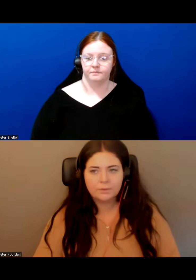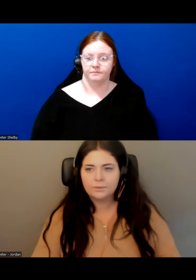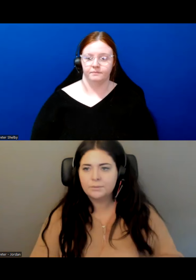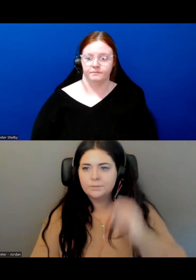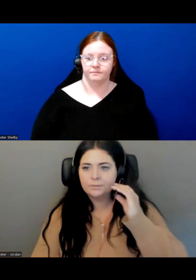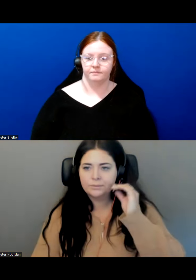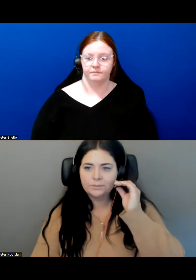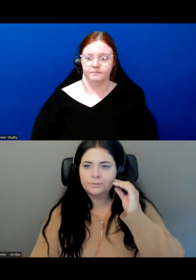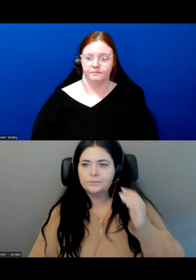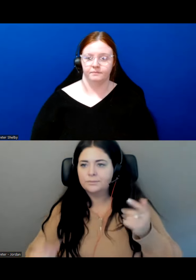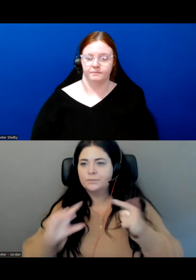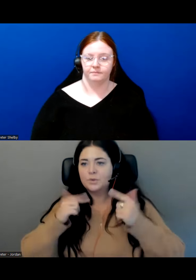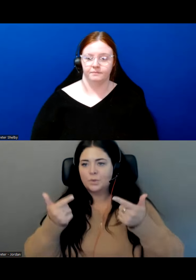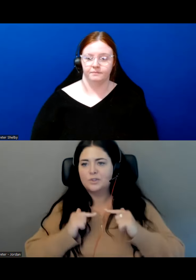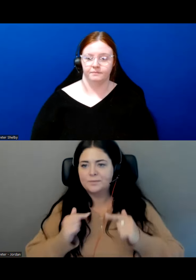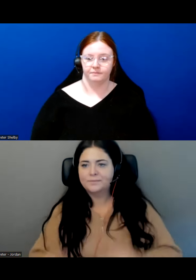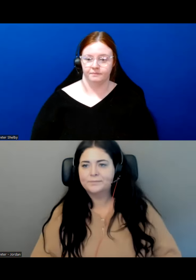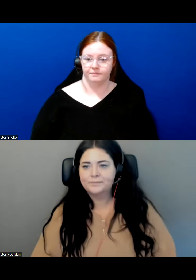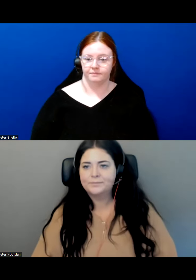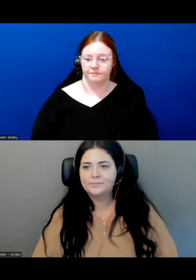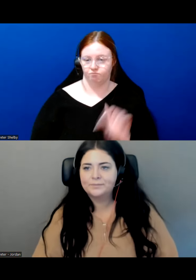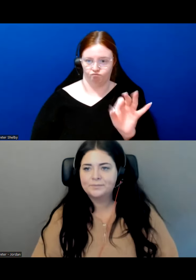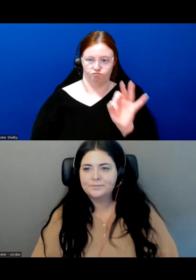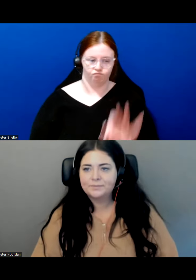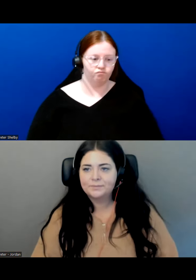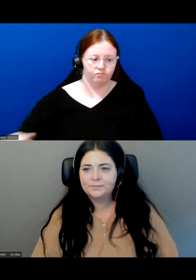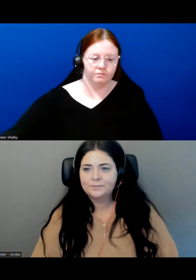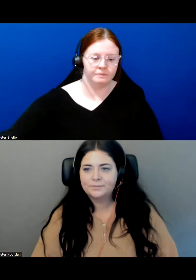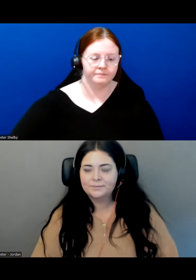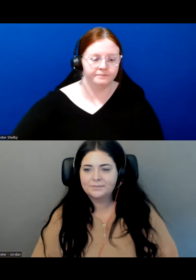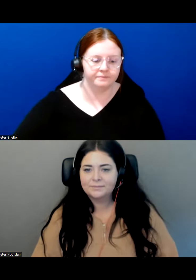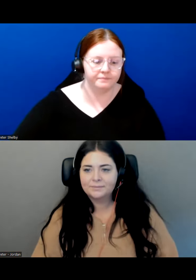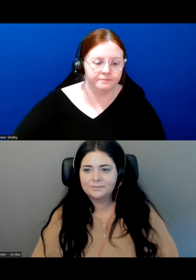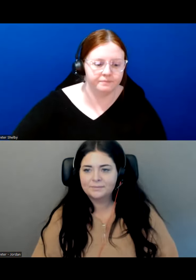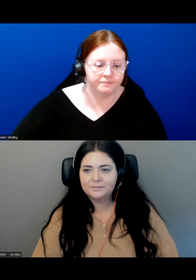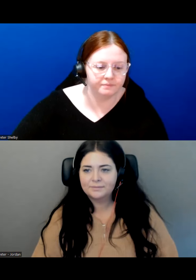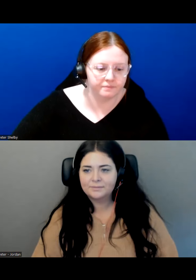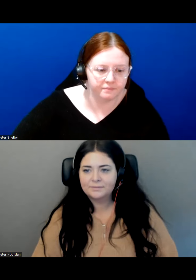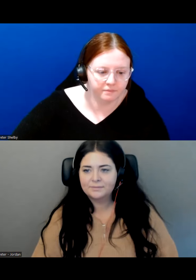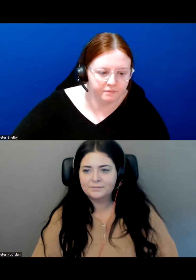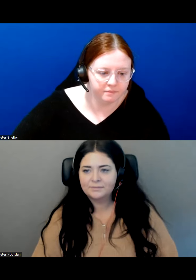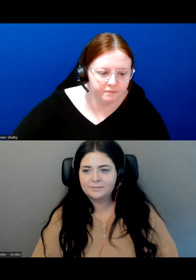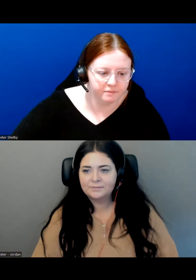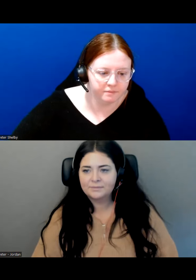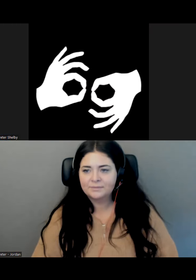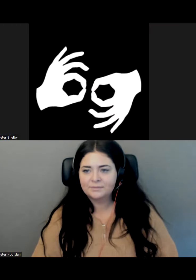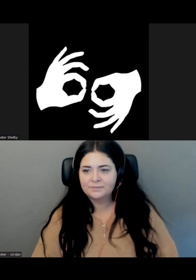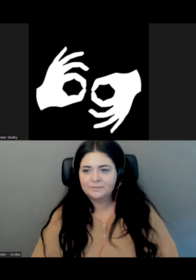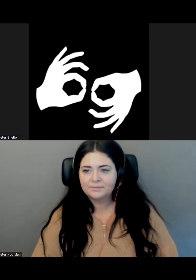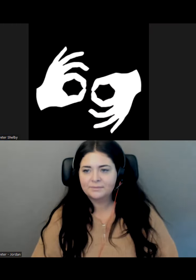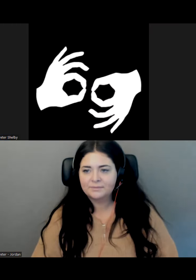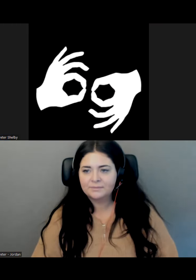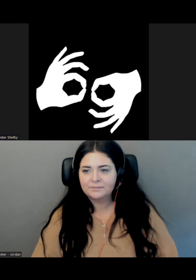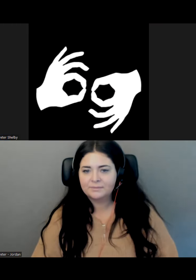Going once, going twice. Okay. So I would like to move to our